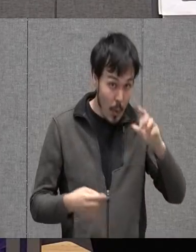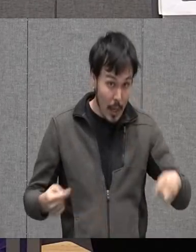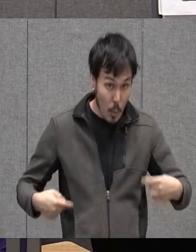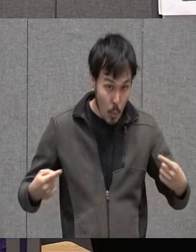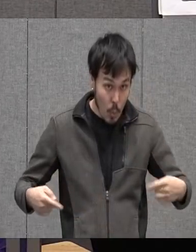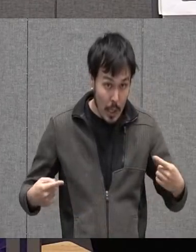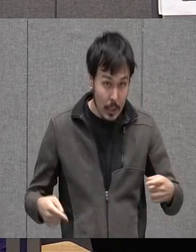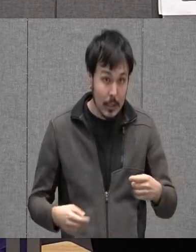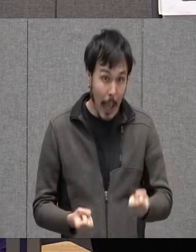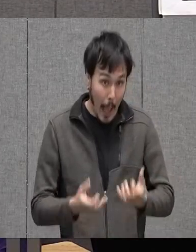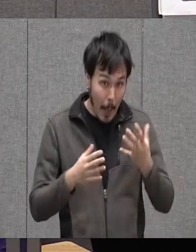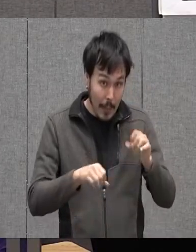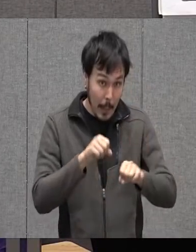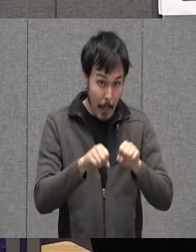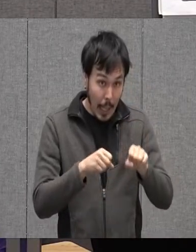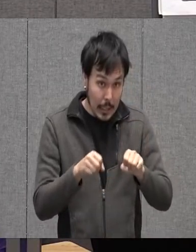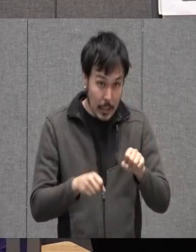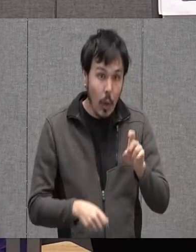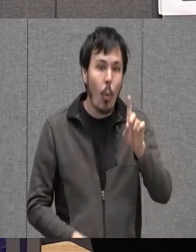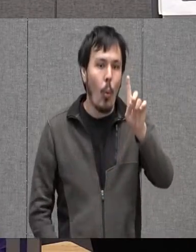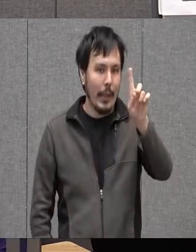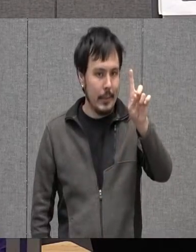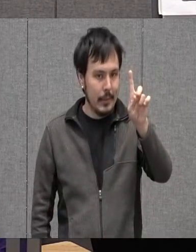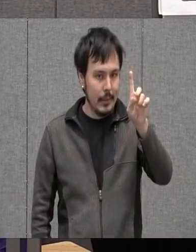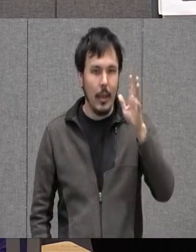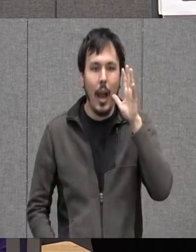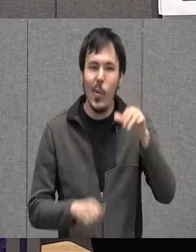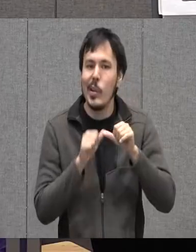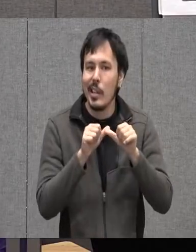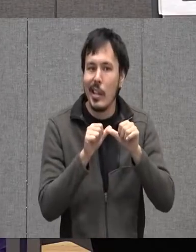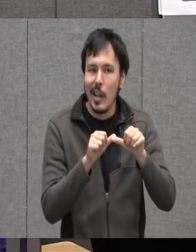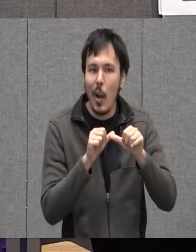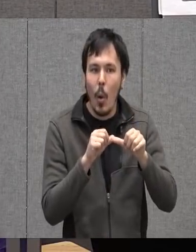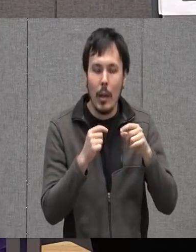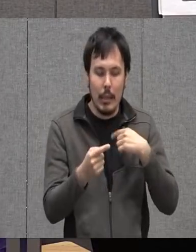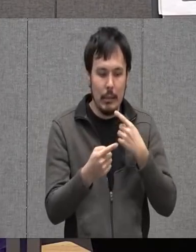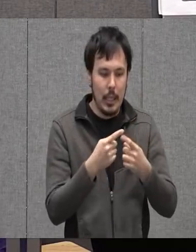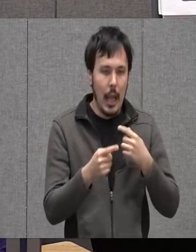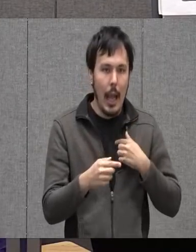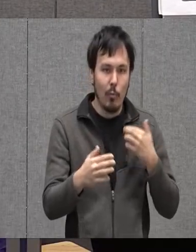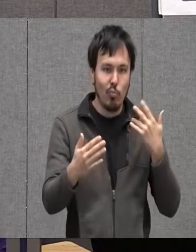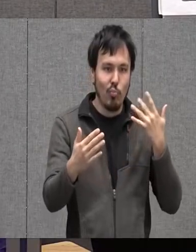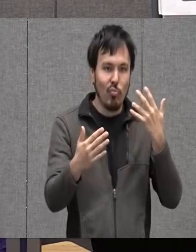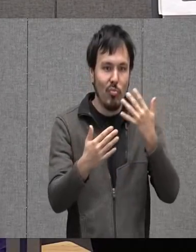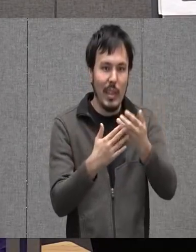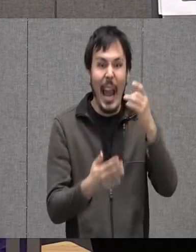1. So I'm going to just keep going until I've hit the 18 wheels.